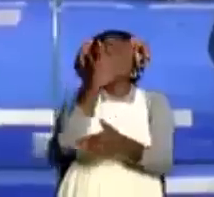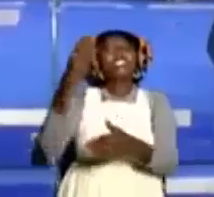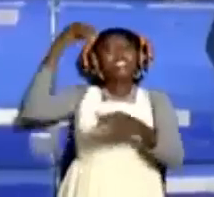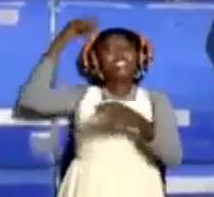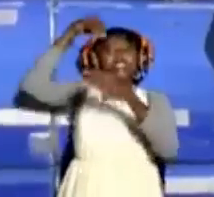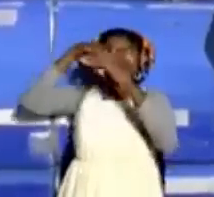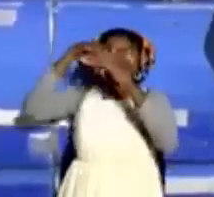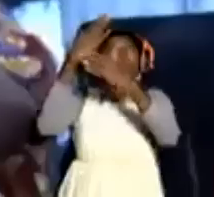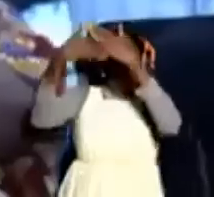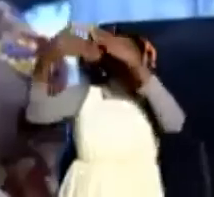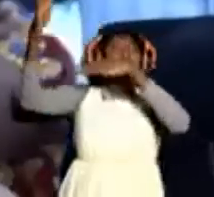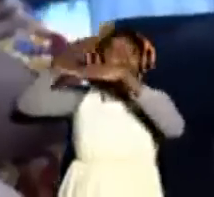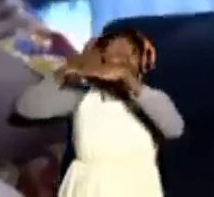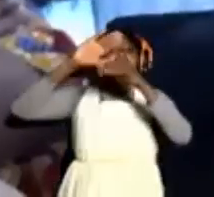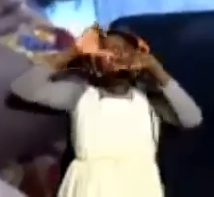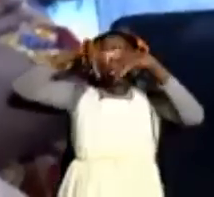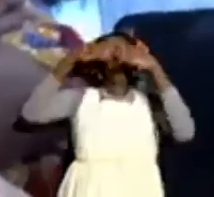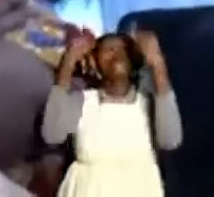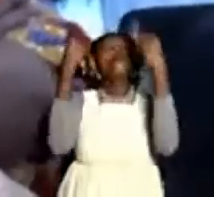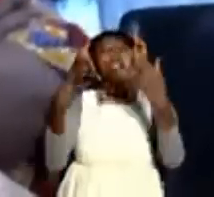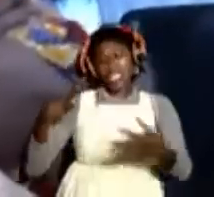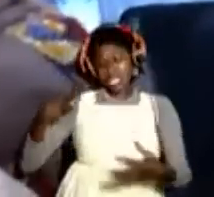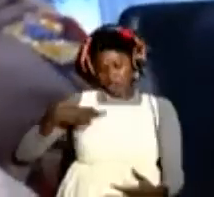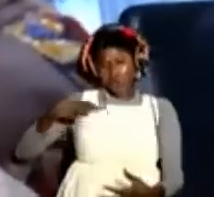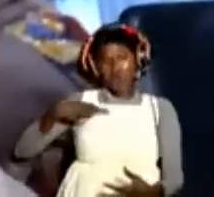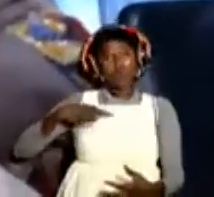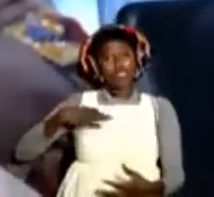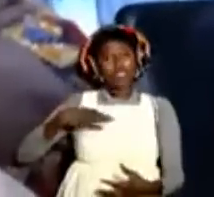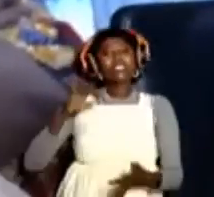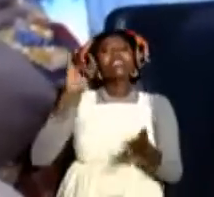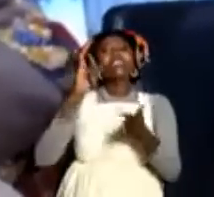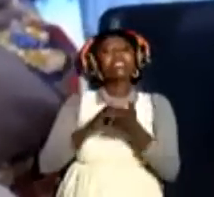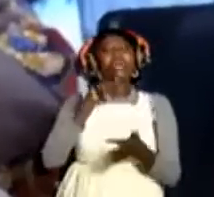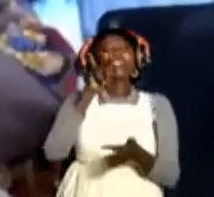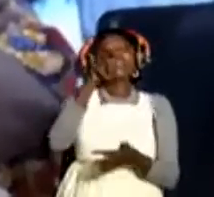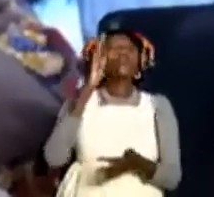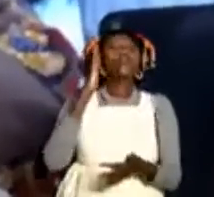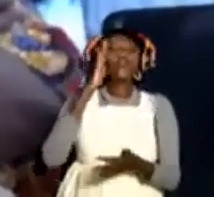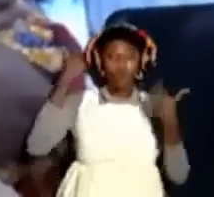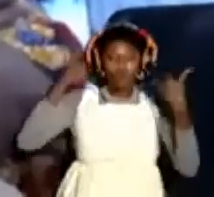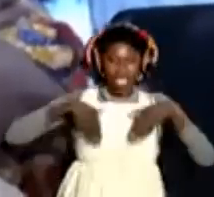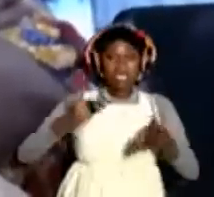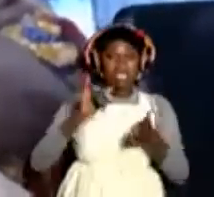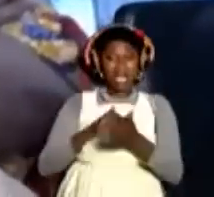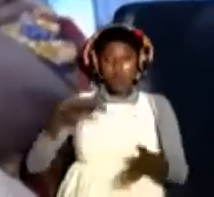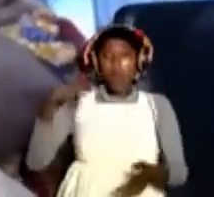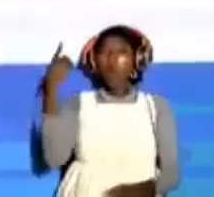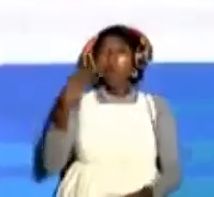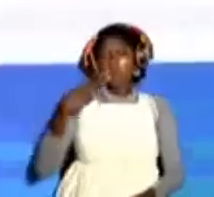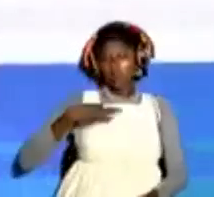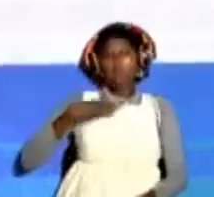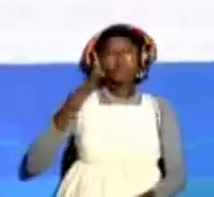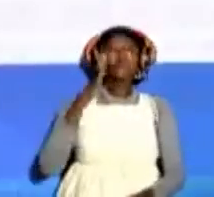How many clothes are you going to wear in life? That cloth will silence your mouth.